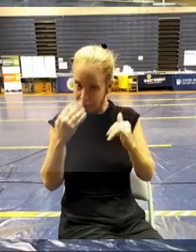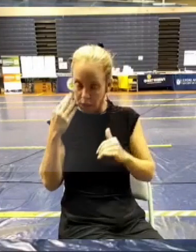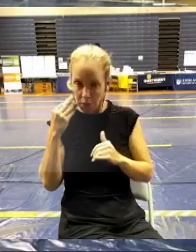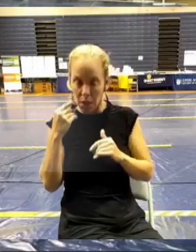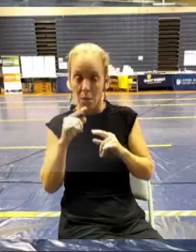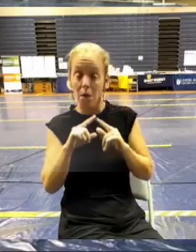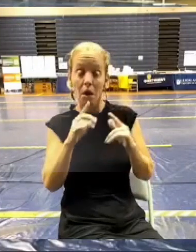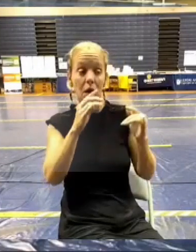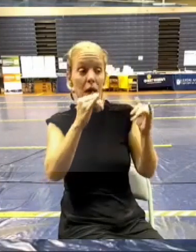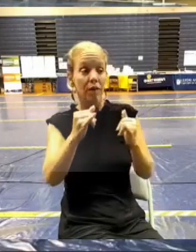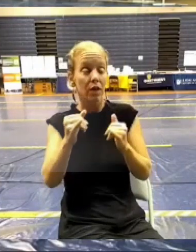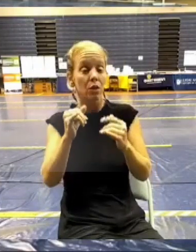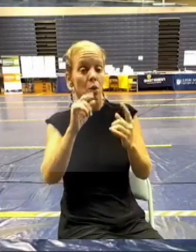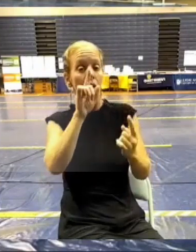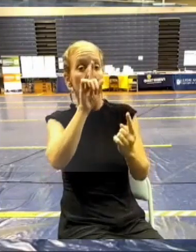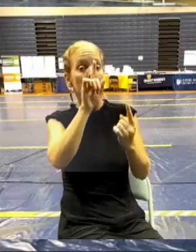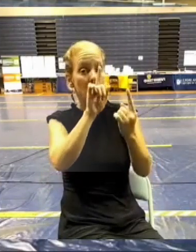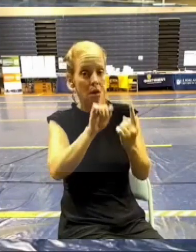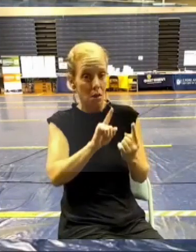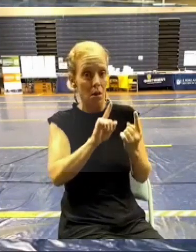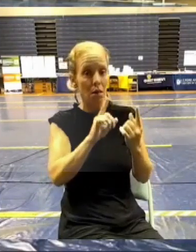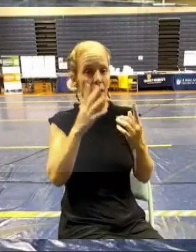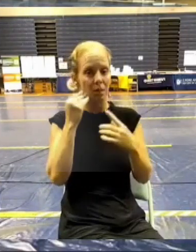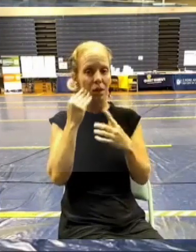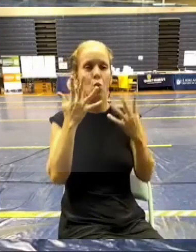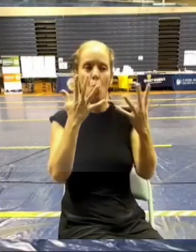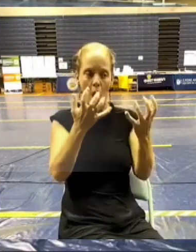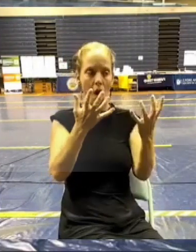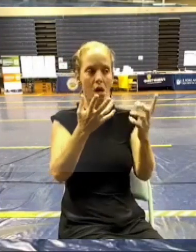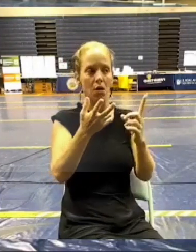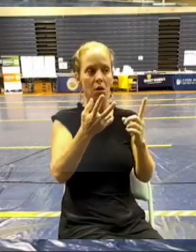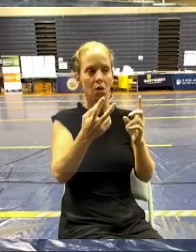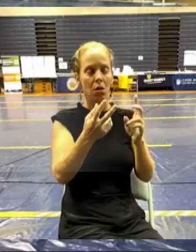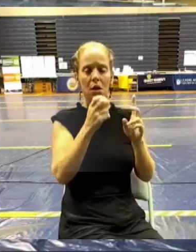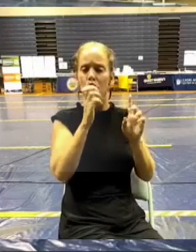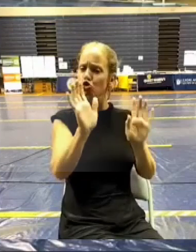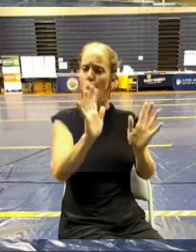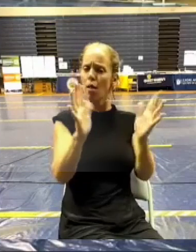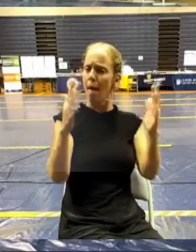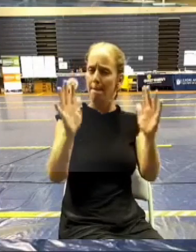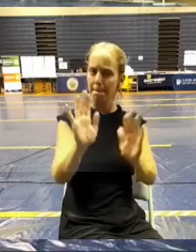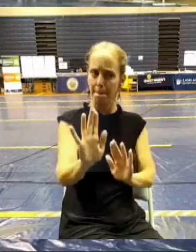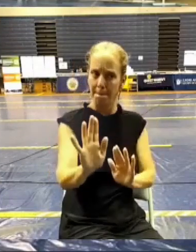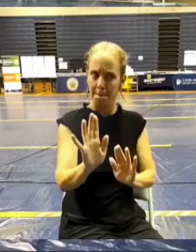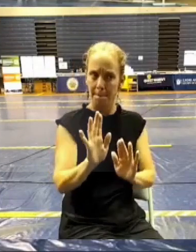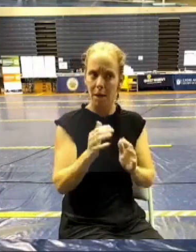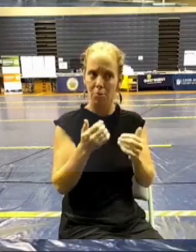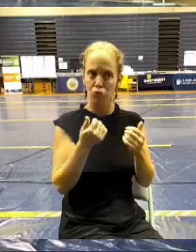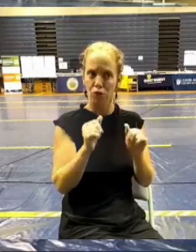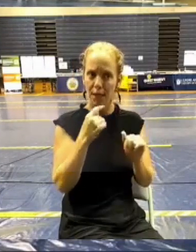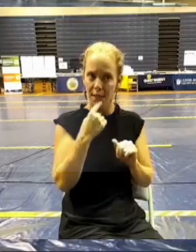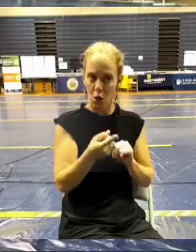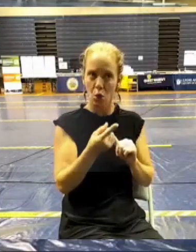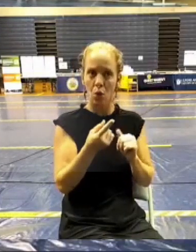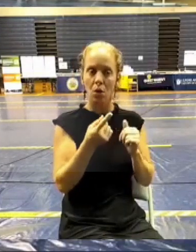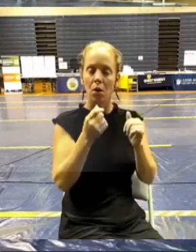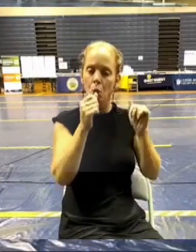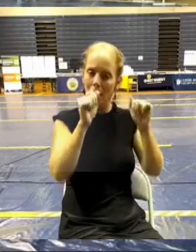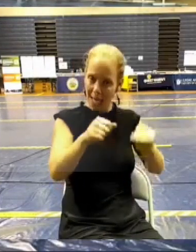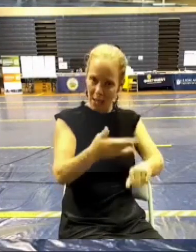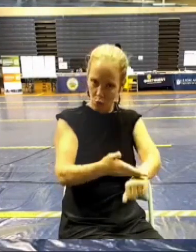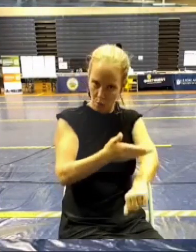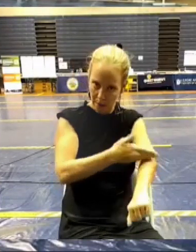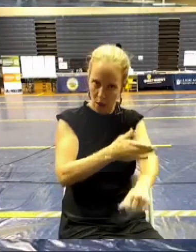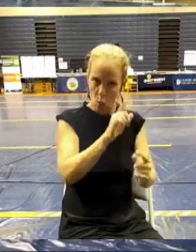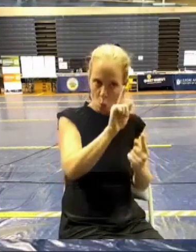come up to us after so we can take that up one-on-one. That way, don't clap. I'm just trying to tell you, we can